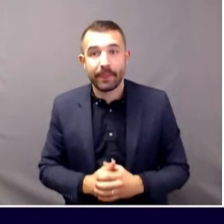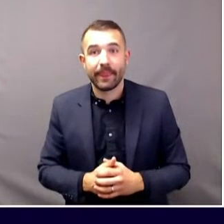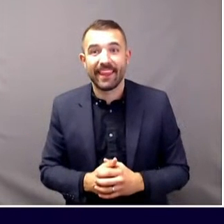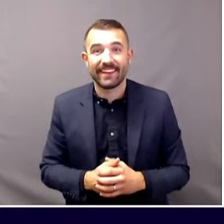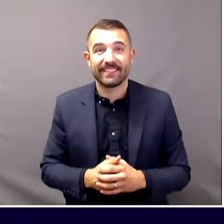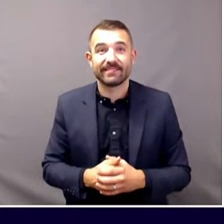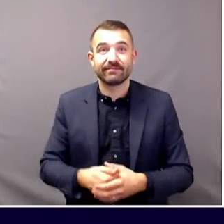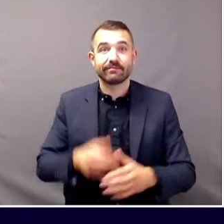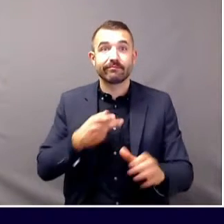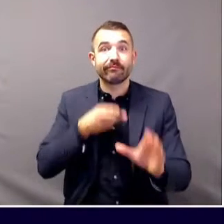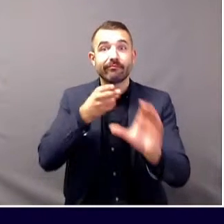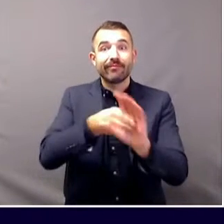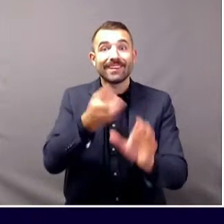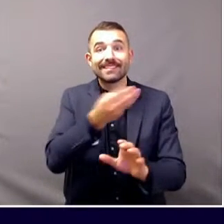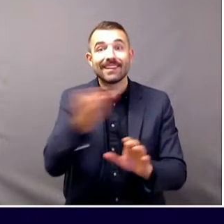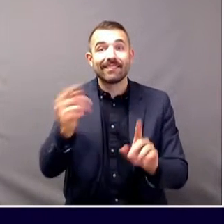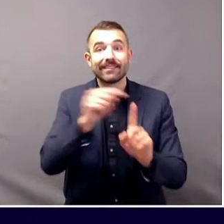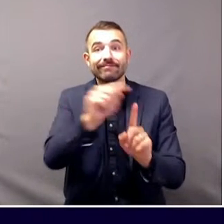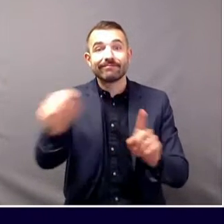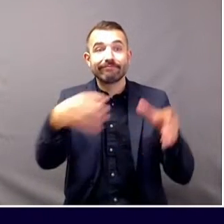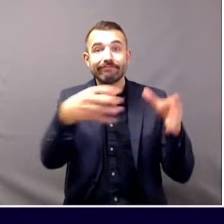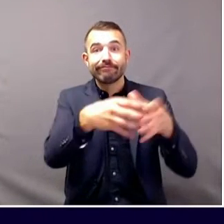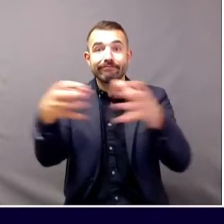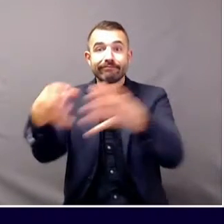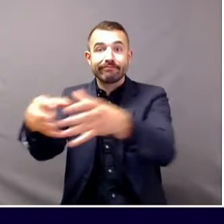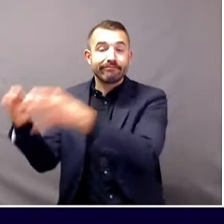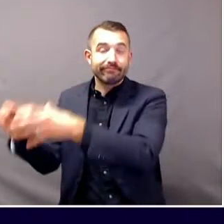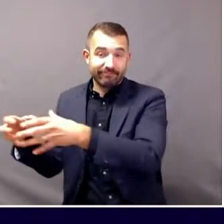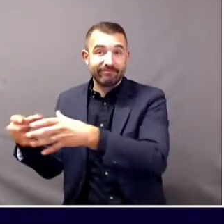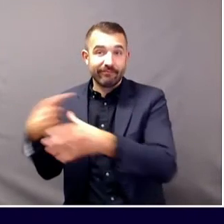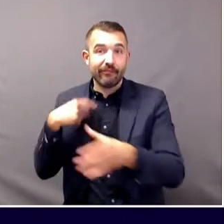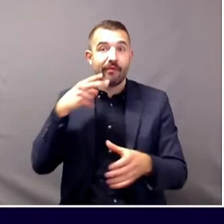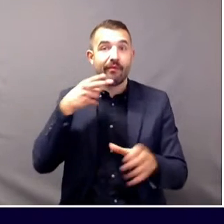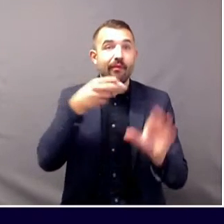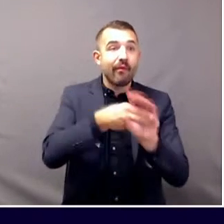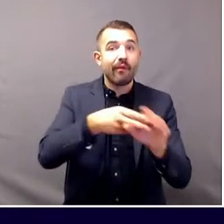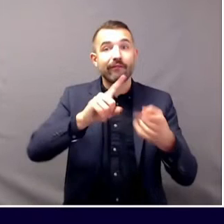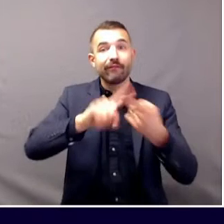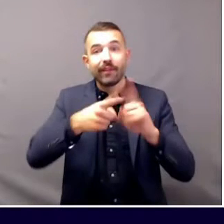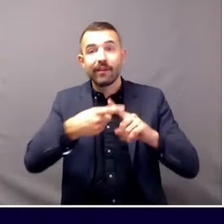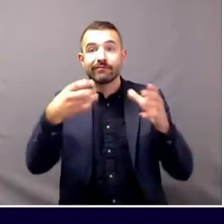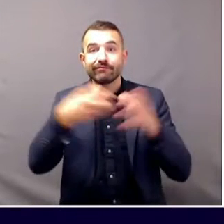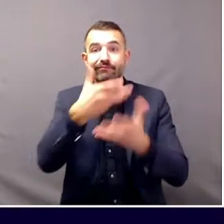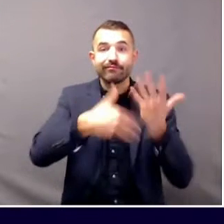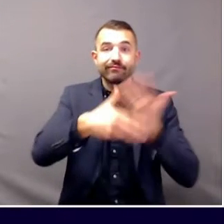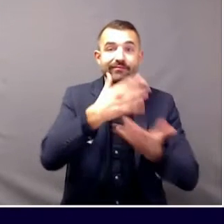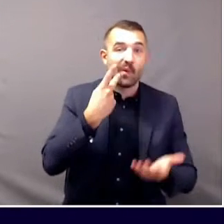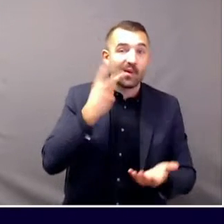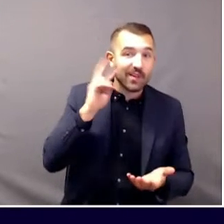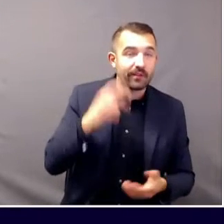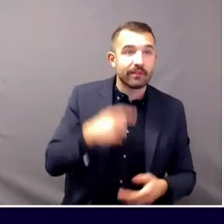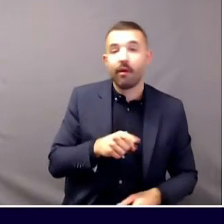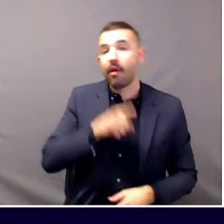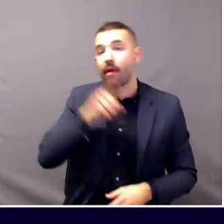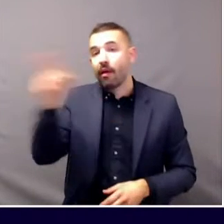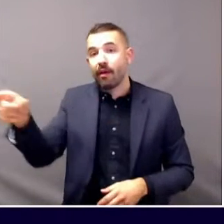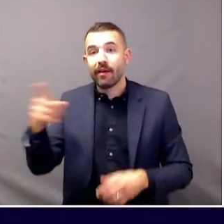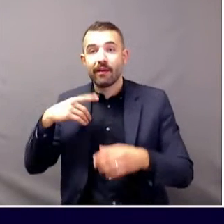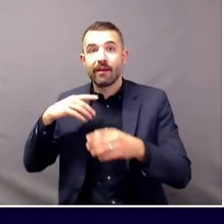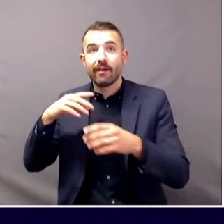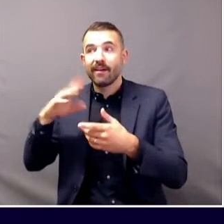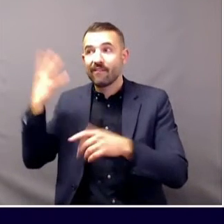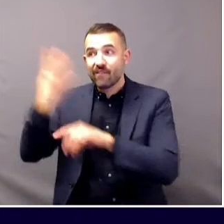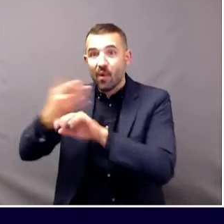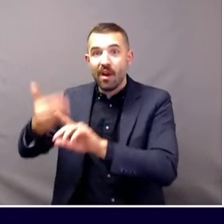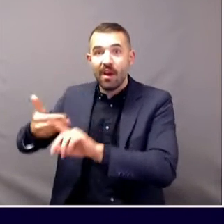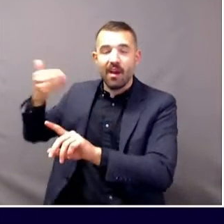for, they are increasingly reporting having gathered with friends in the week or so preceding when they got sick. So that's how we're starting to see